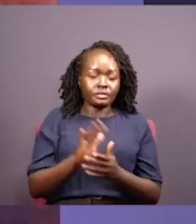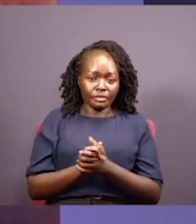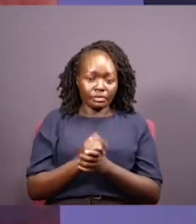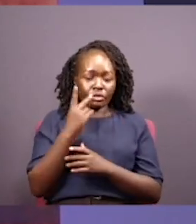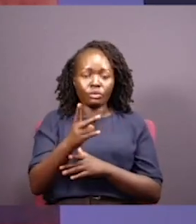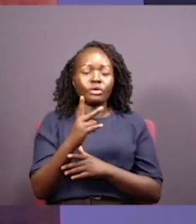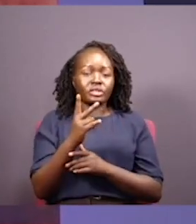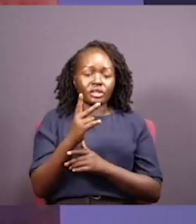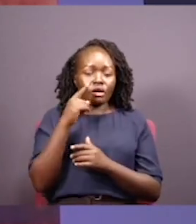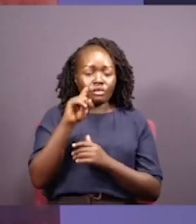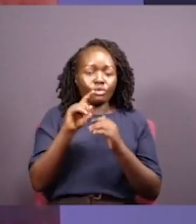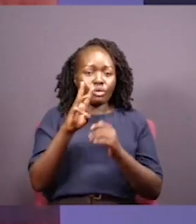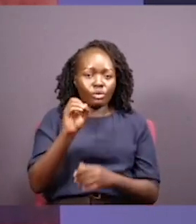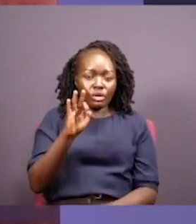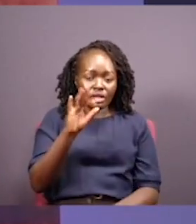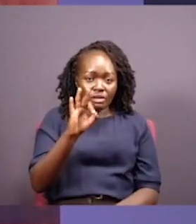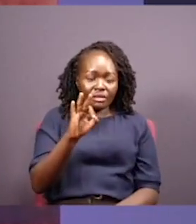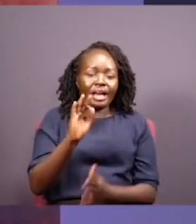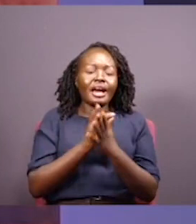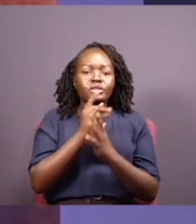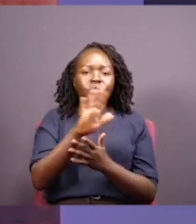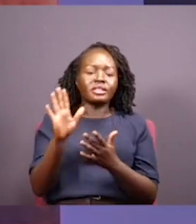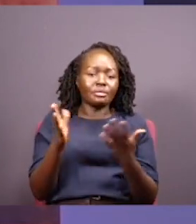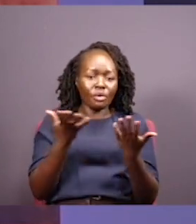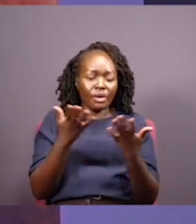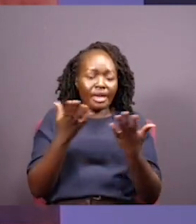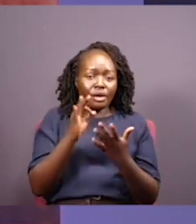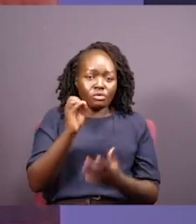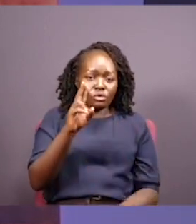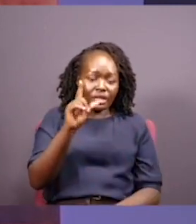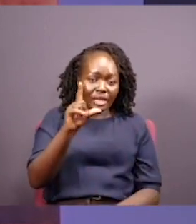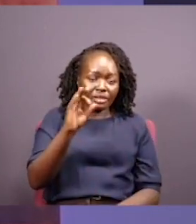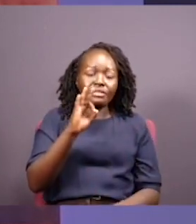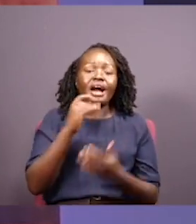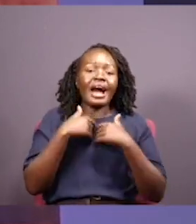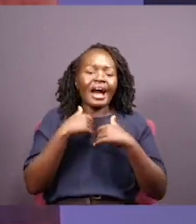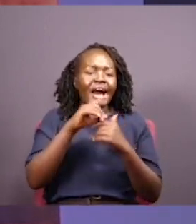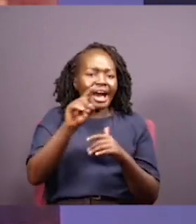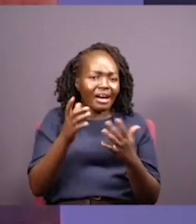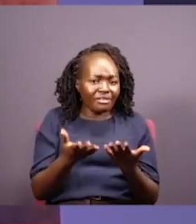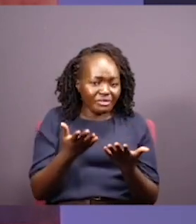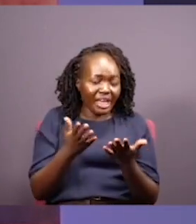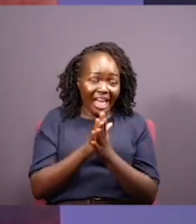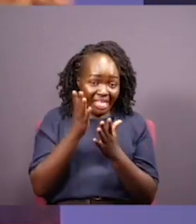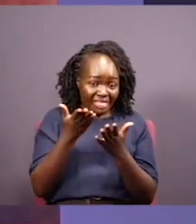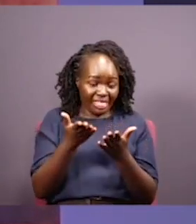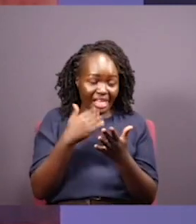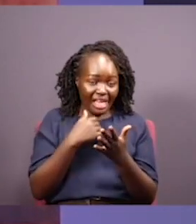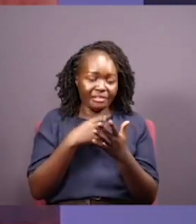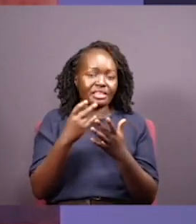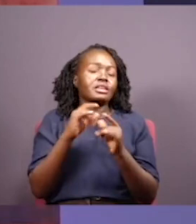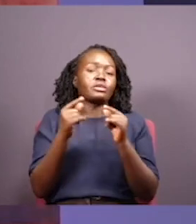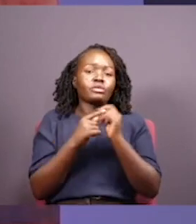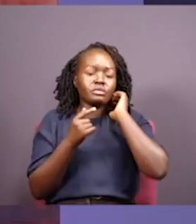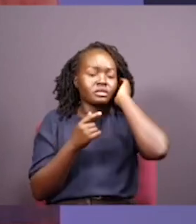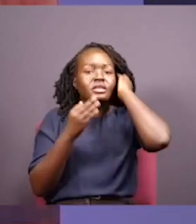the wolves, and he told them where the wolves were likely to be. And he identifies three categories or three areas